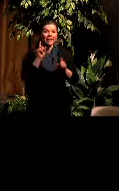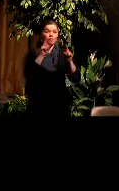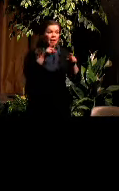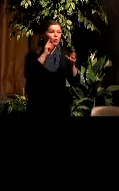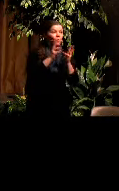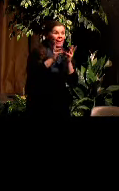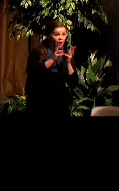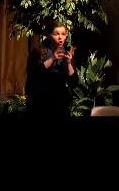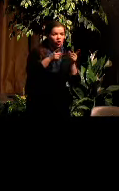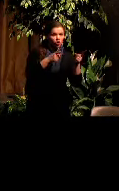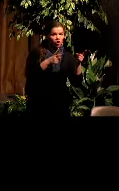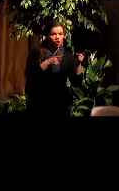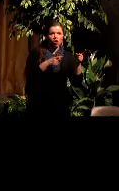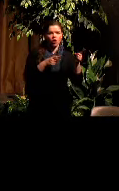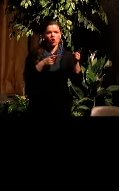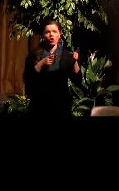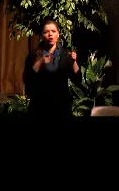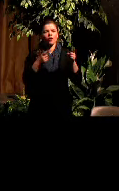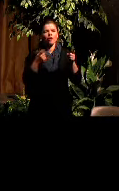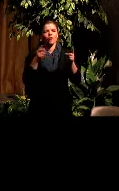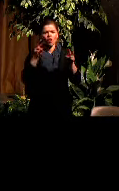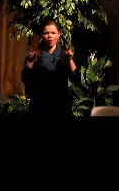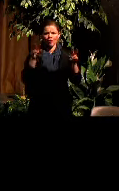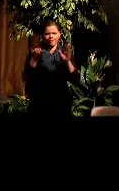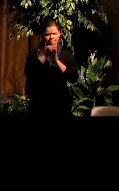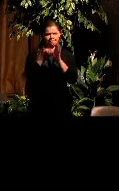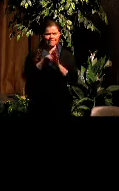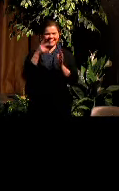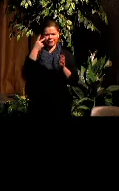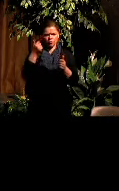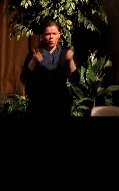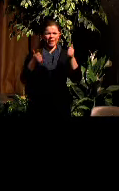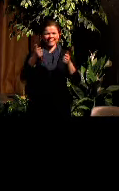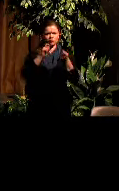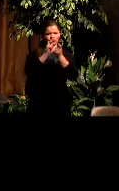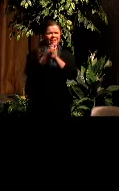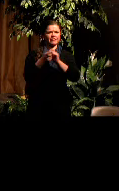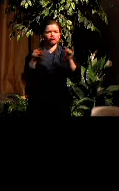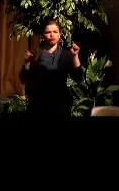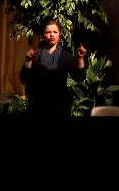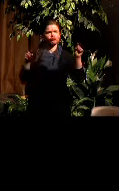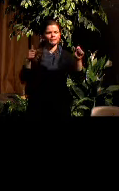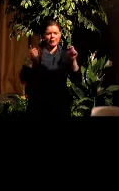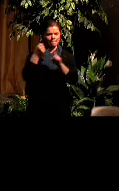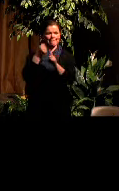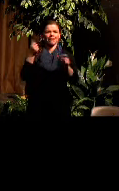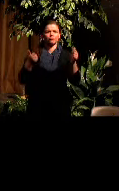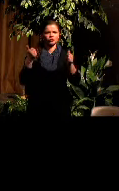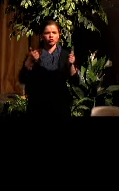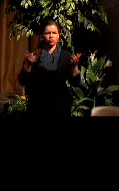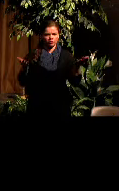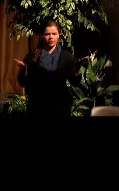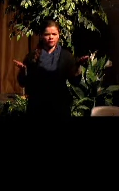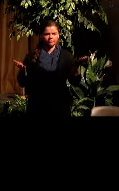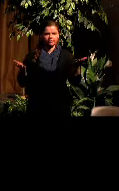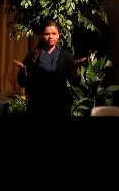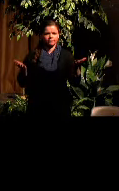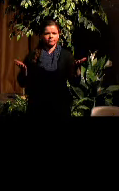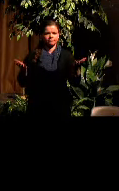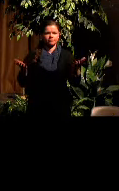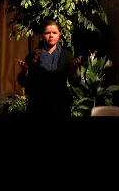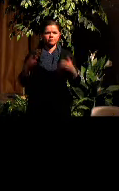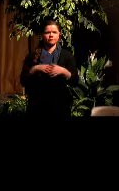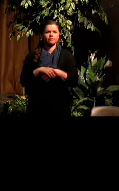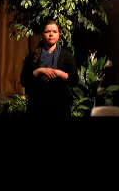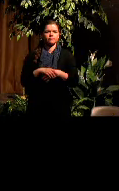two primary drivers, see if they're influencing things. And I would propose that we do that for a lot of these species, like the rusty blackbird, like the